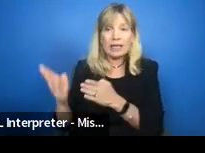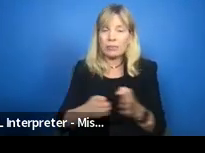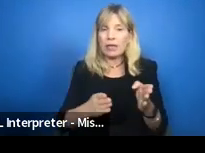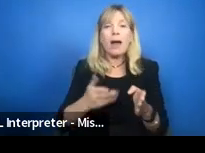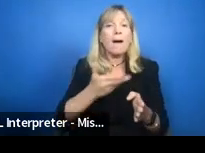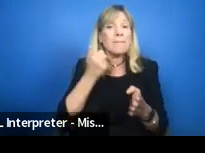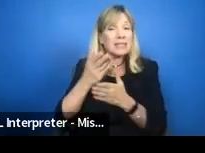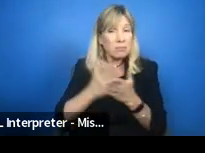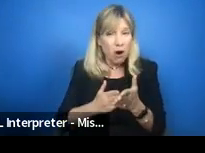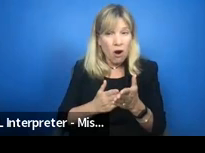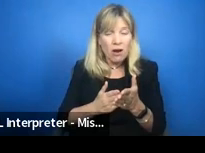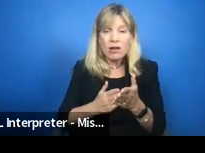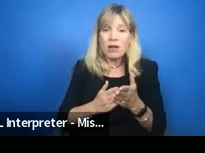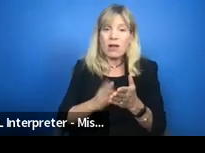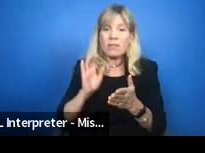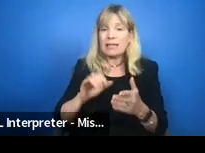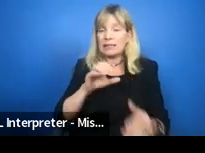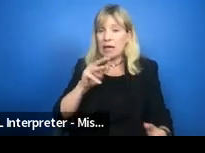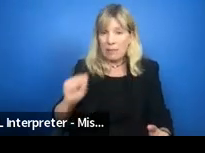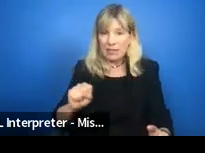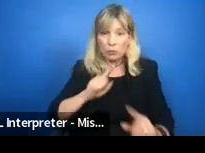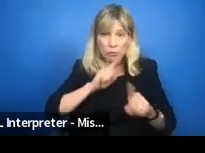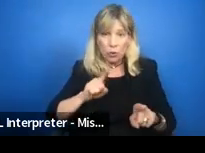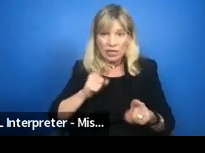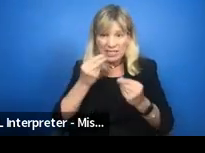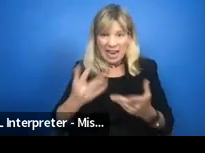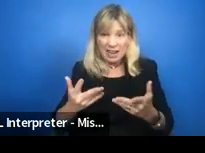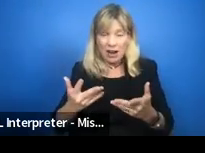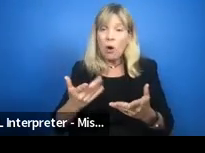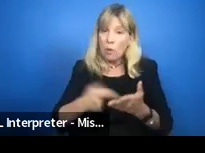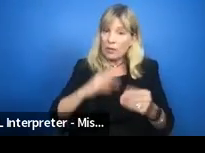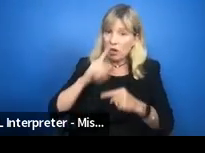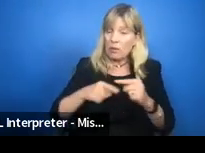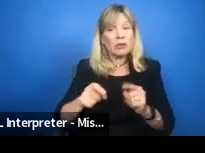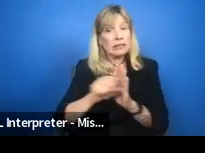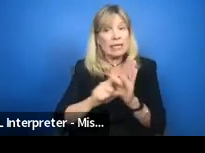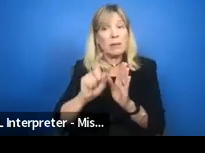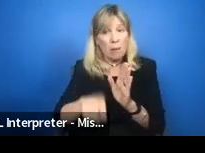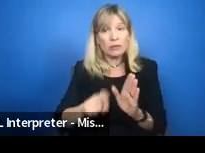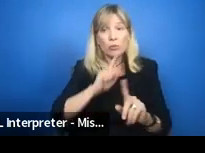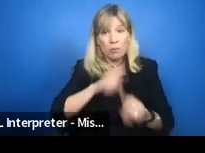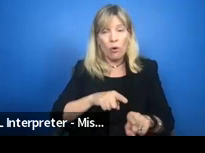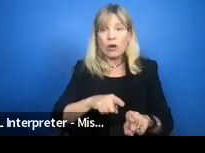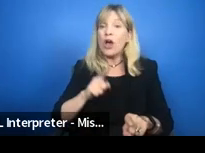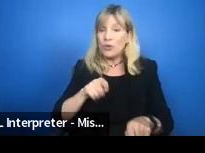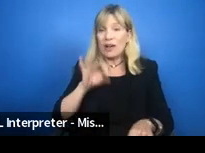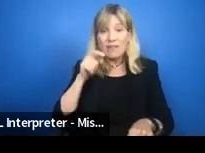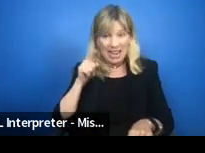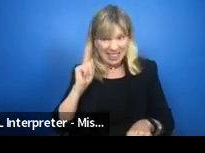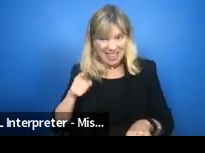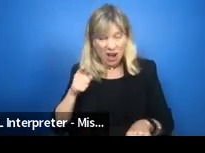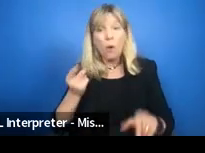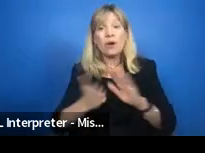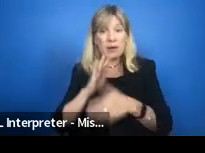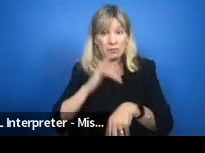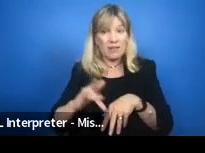best part, that CMS reporting data that we talked about, that states are required to put out. It can be found there once it's made